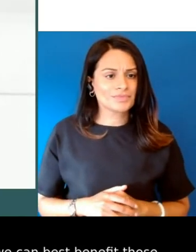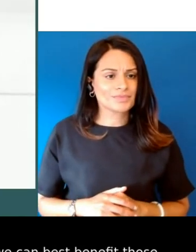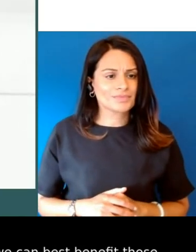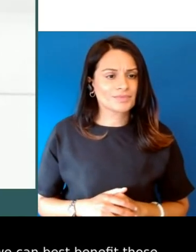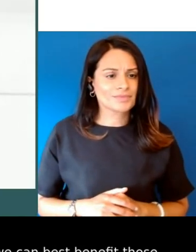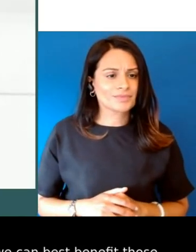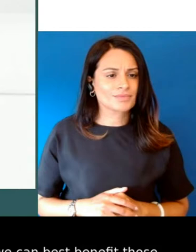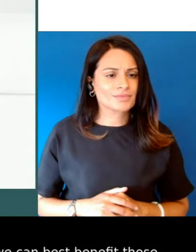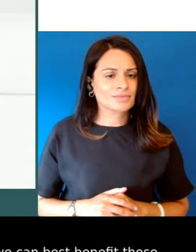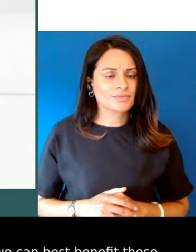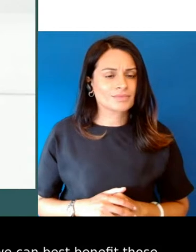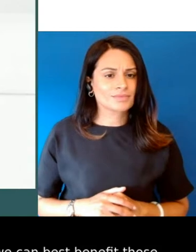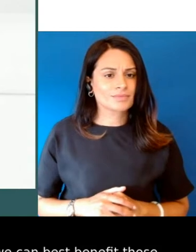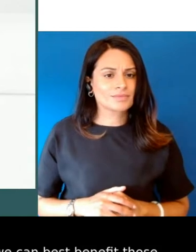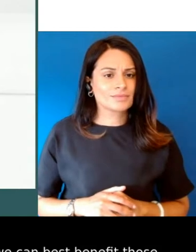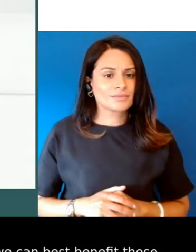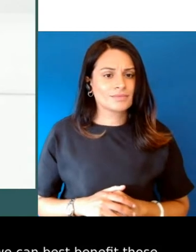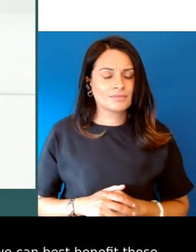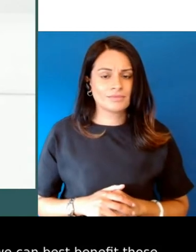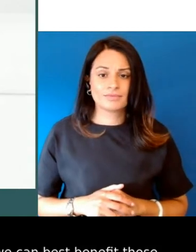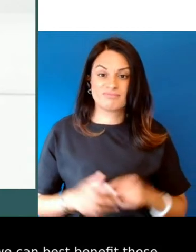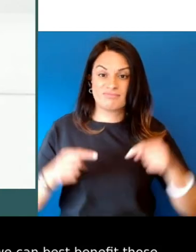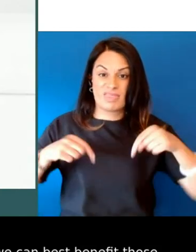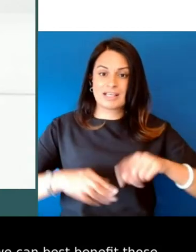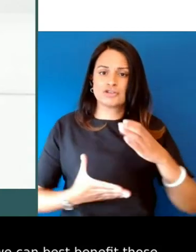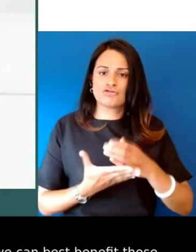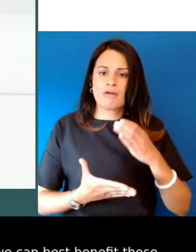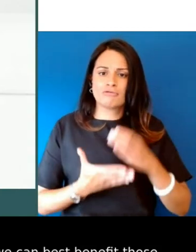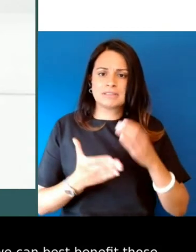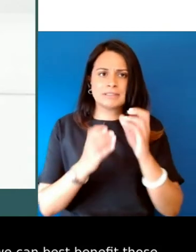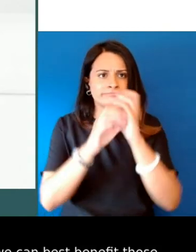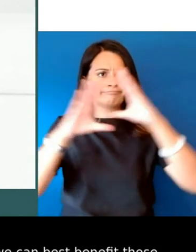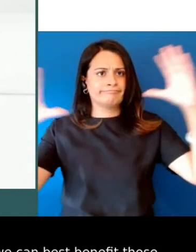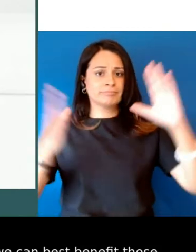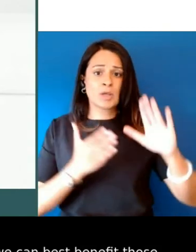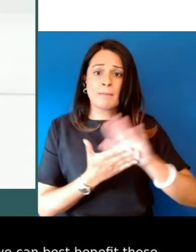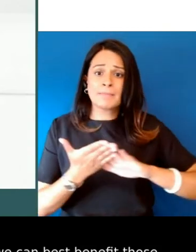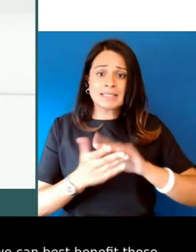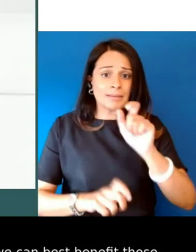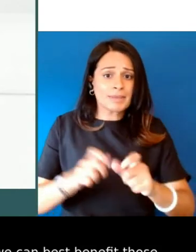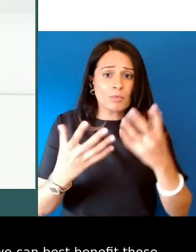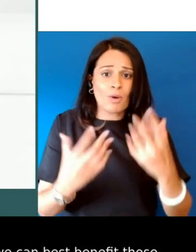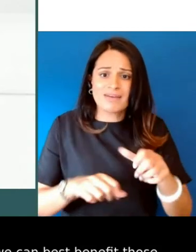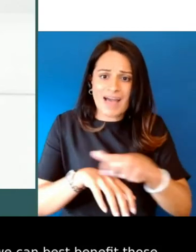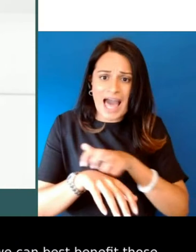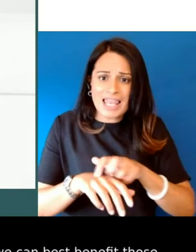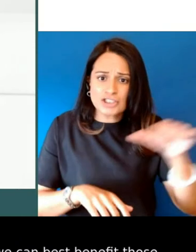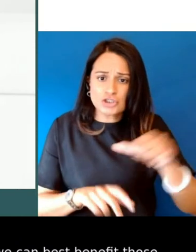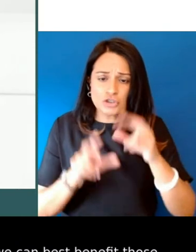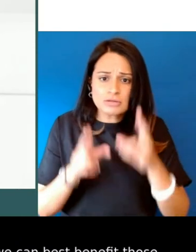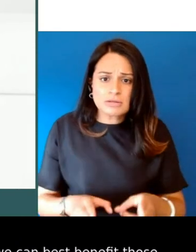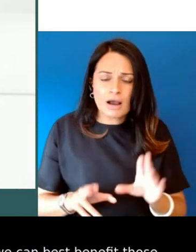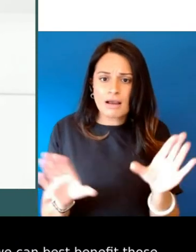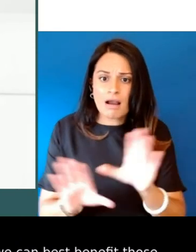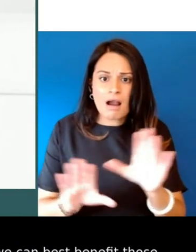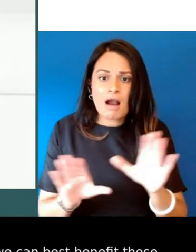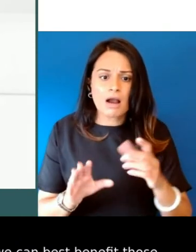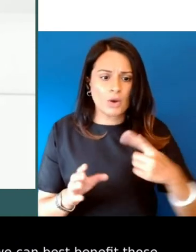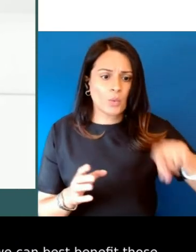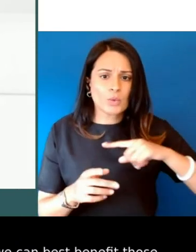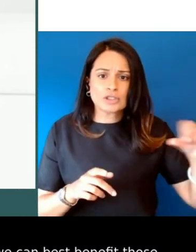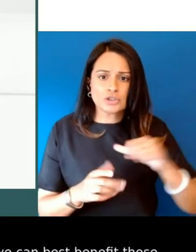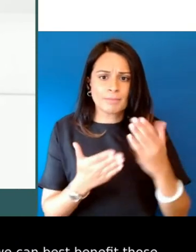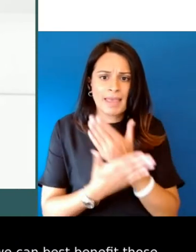it's our vision at allergy uk that no one should die of allergy and our mission is that everybody takes allergy